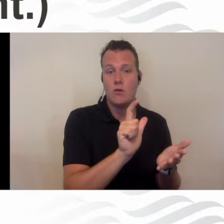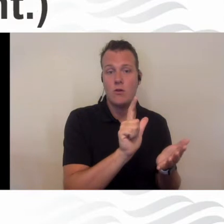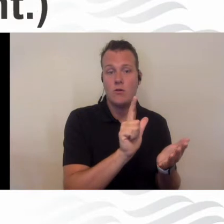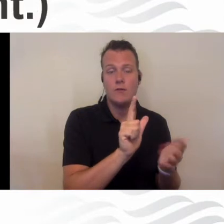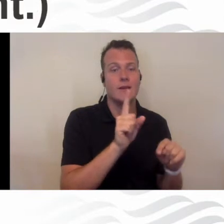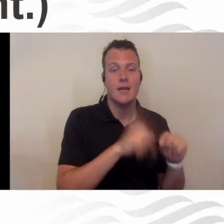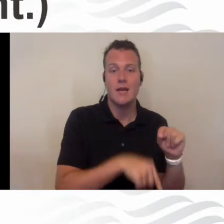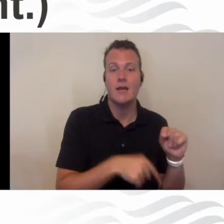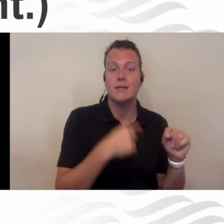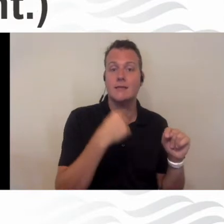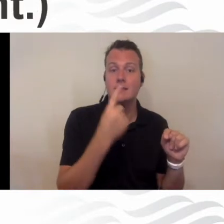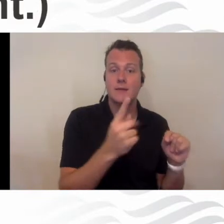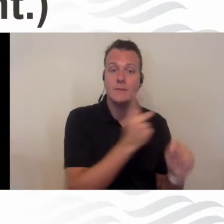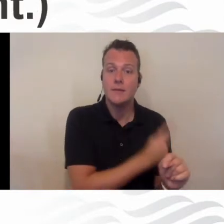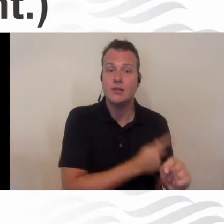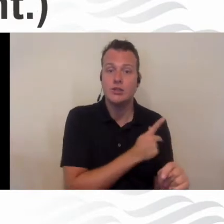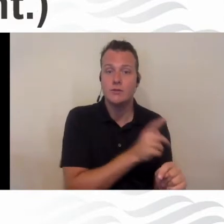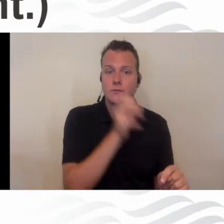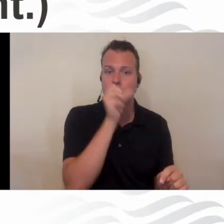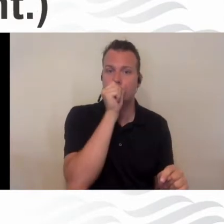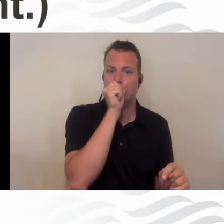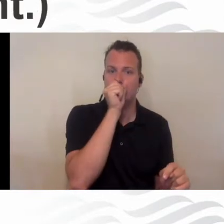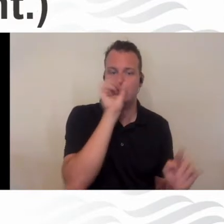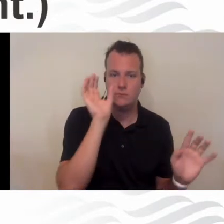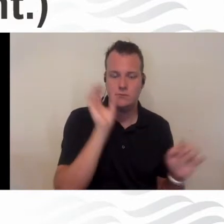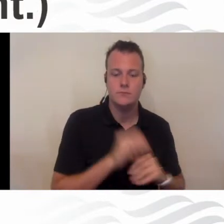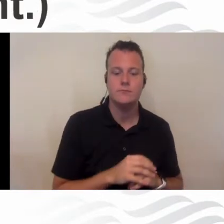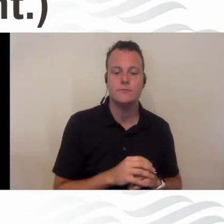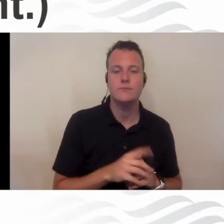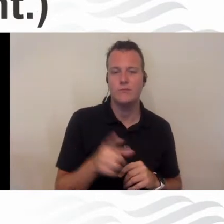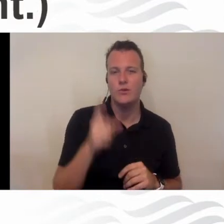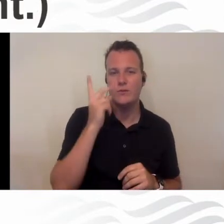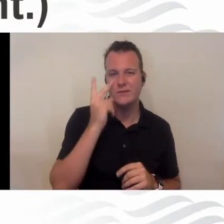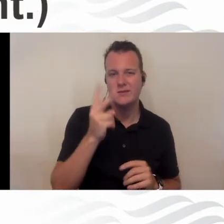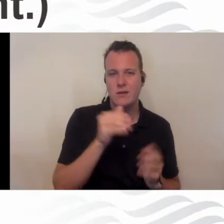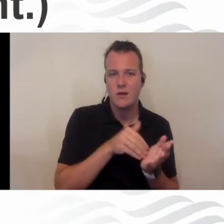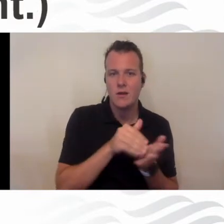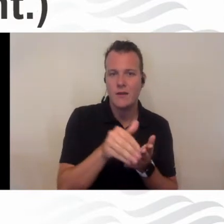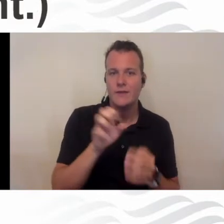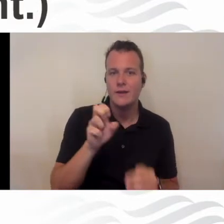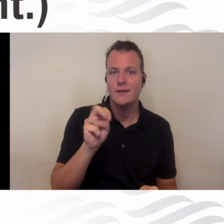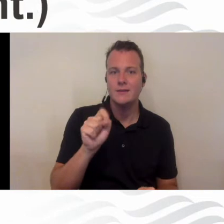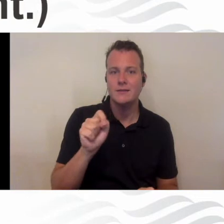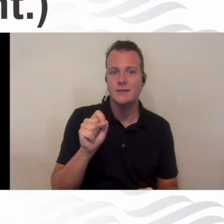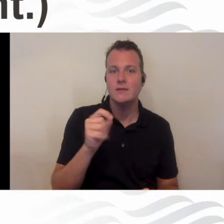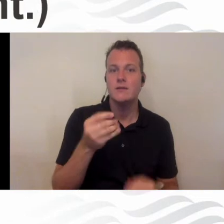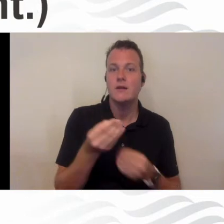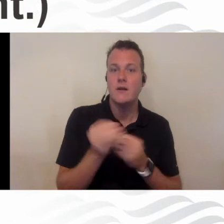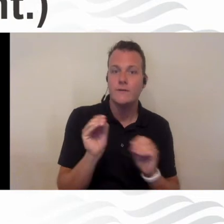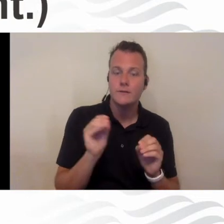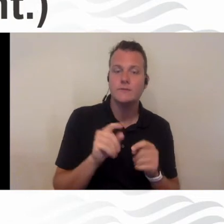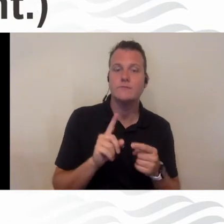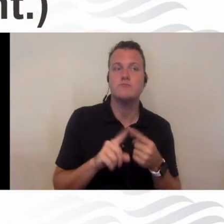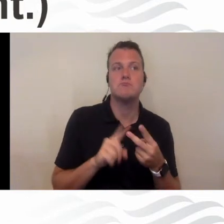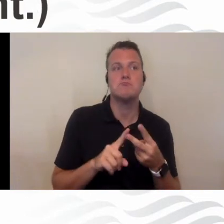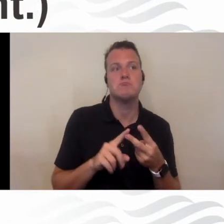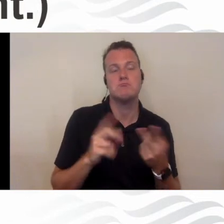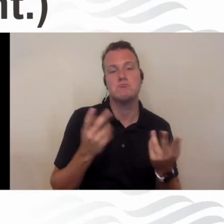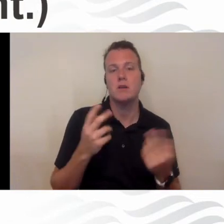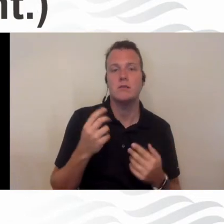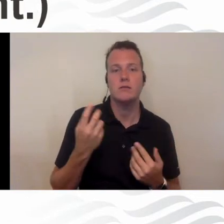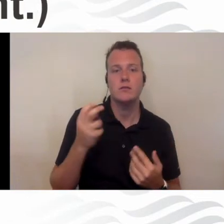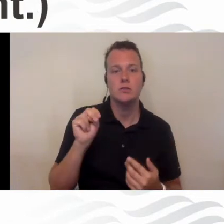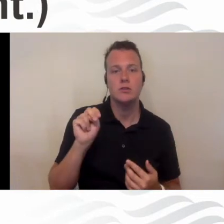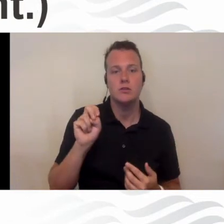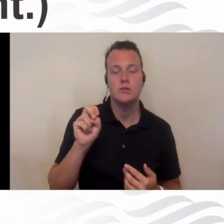patient anything. You'll see this very commonly in an ENT office, maybe a neurology office, where they'll